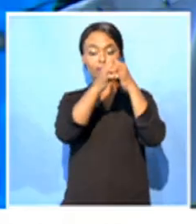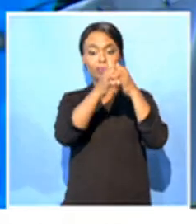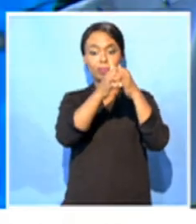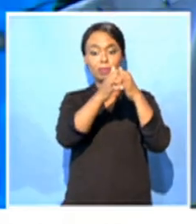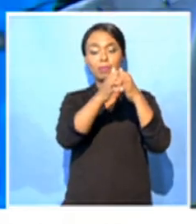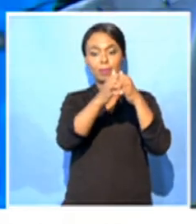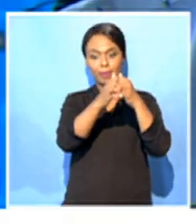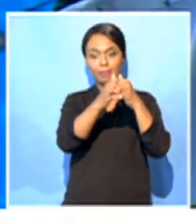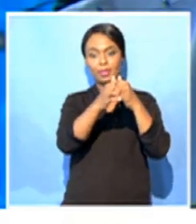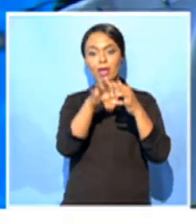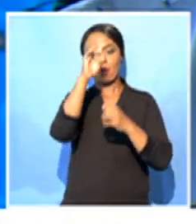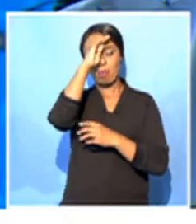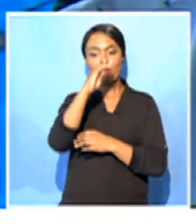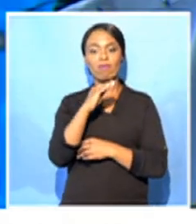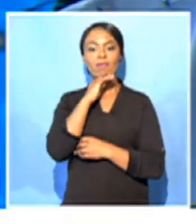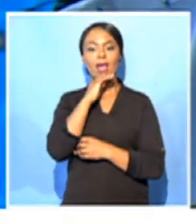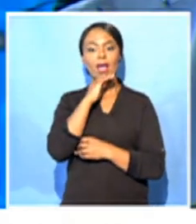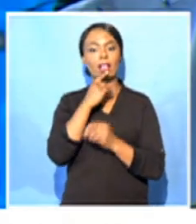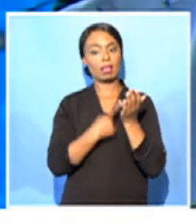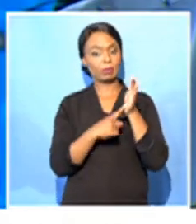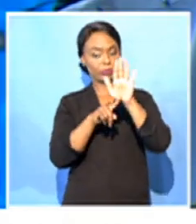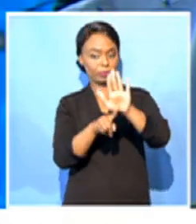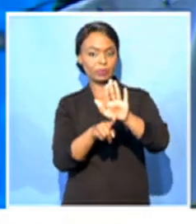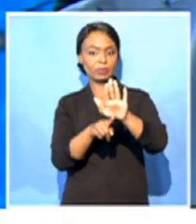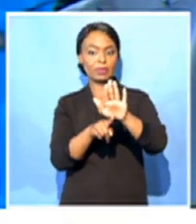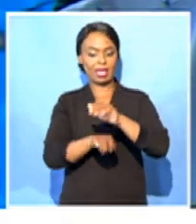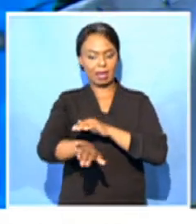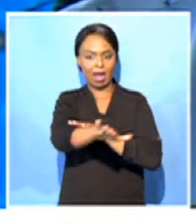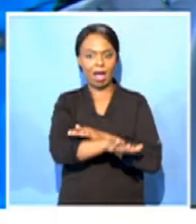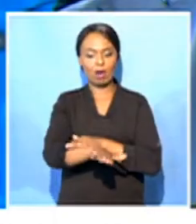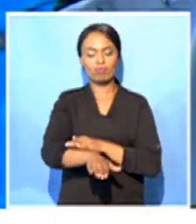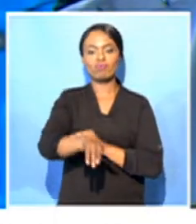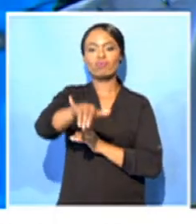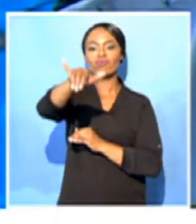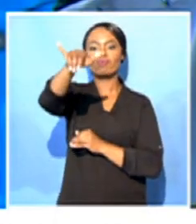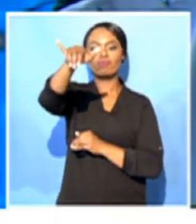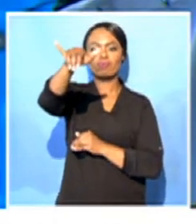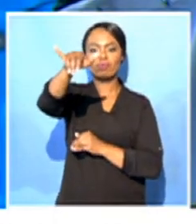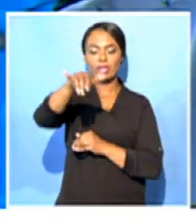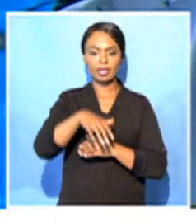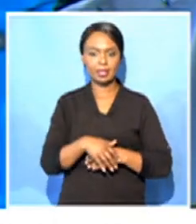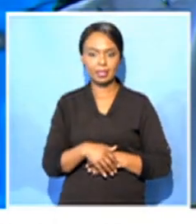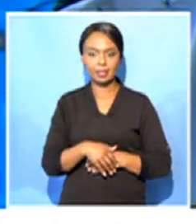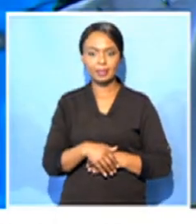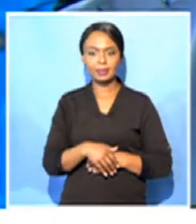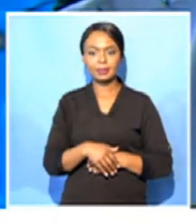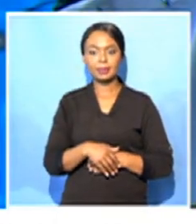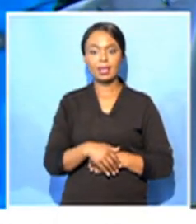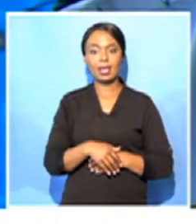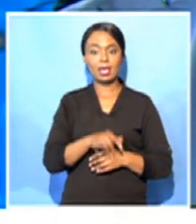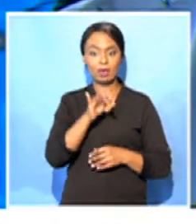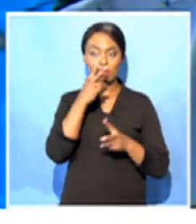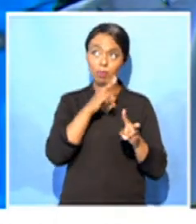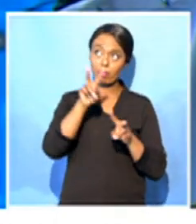visual reconnaissance profile on a suspicious target on the ground. This visual